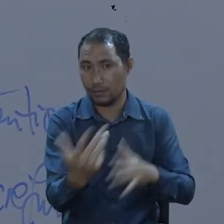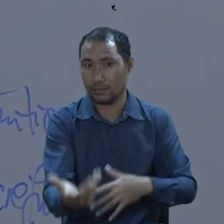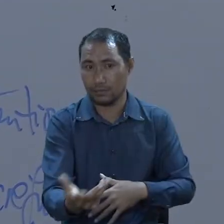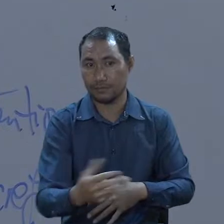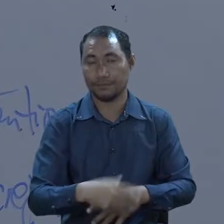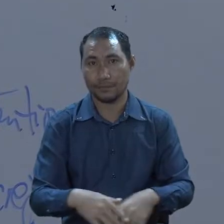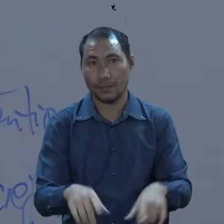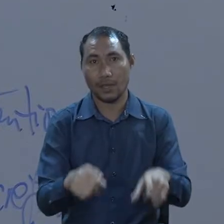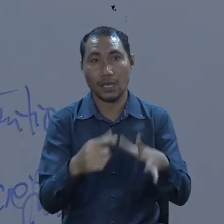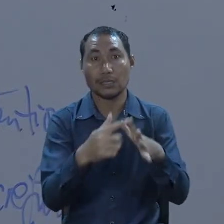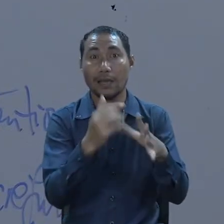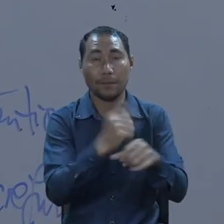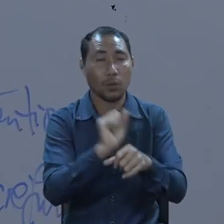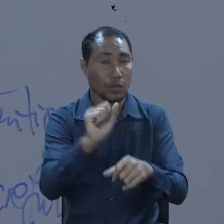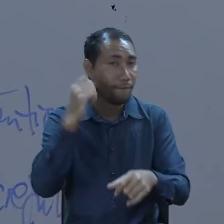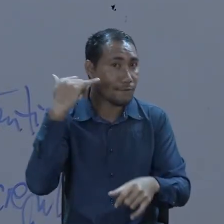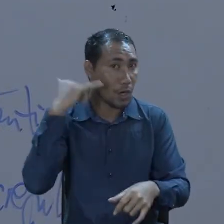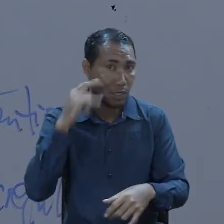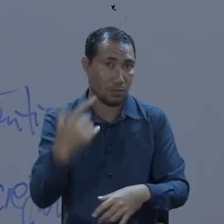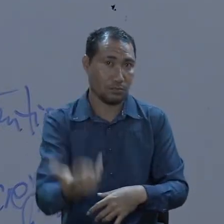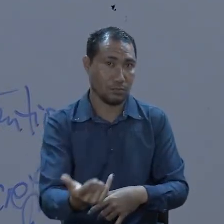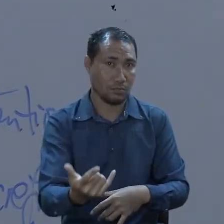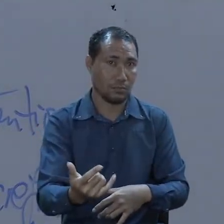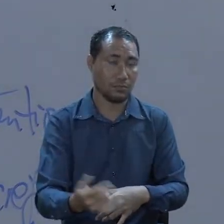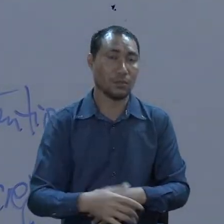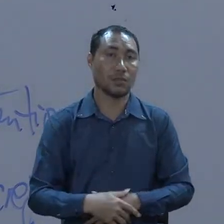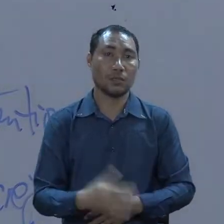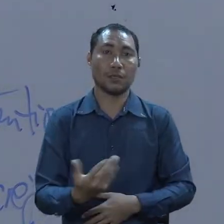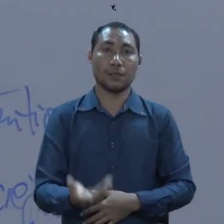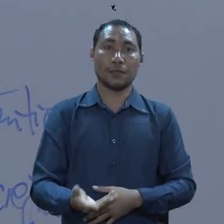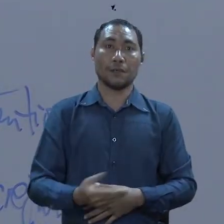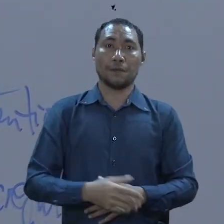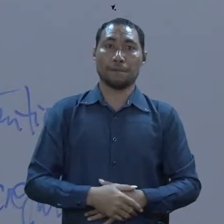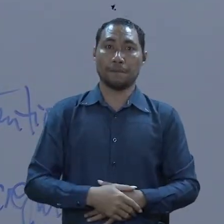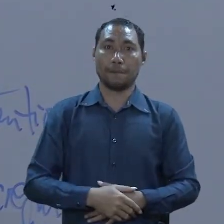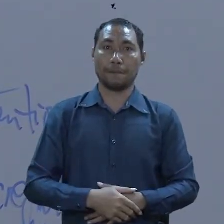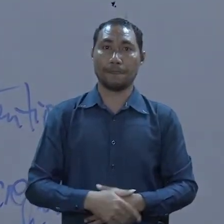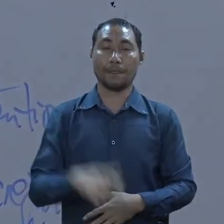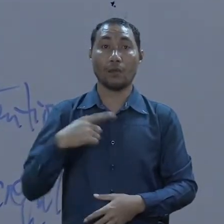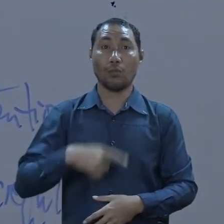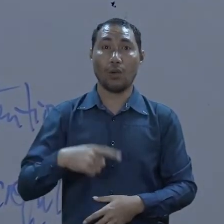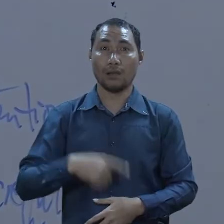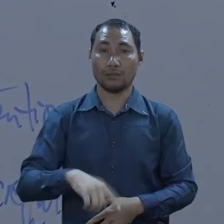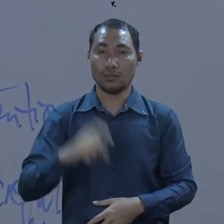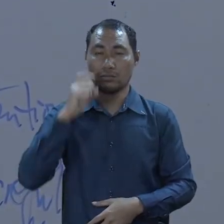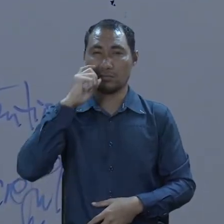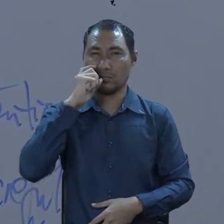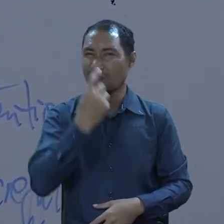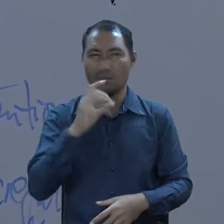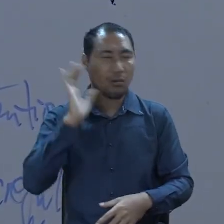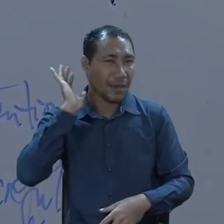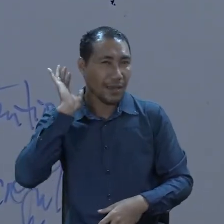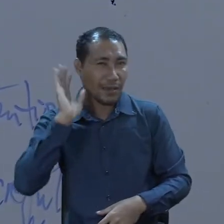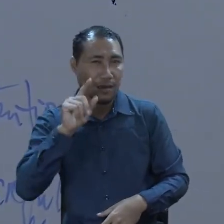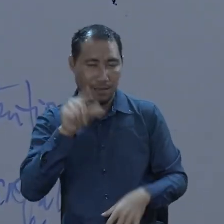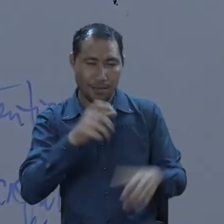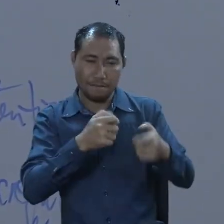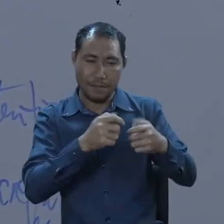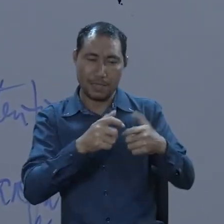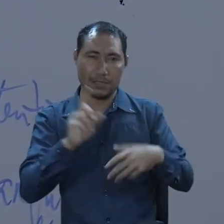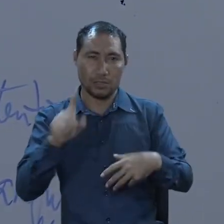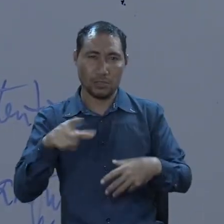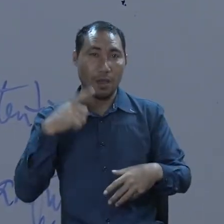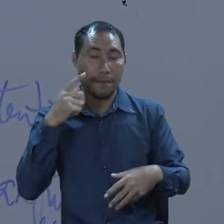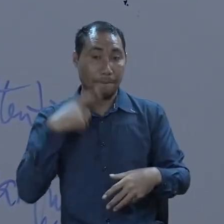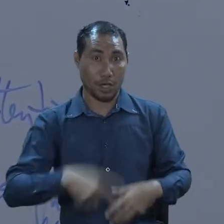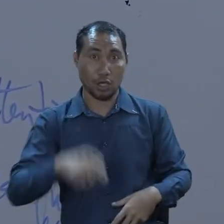or also the rain. So these can be bad barriers because you cannot hear the